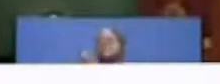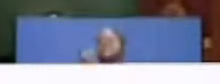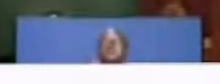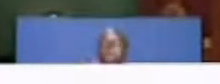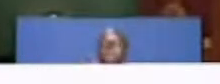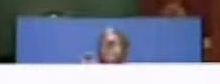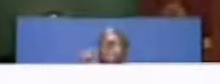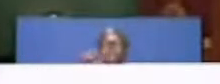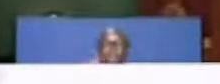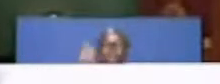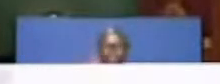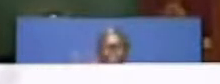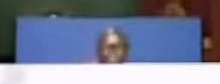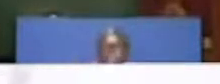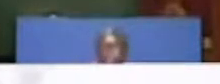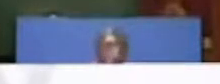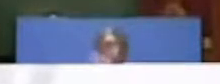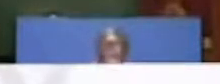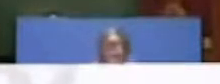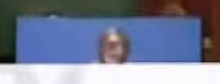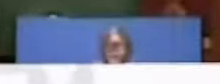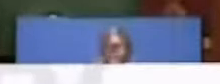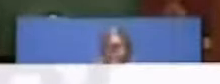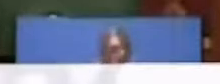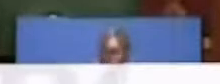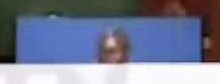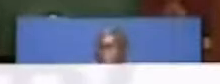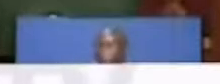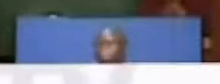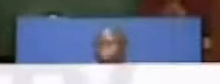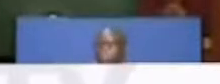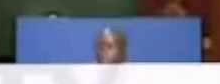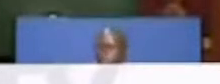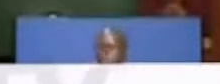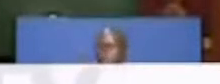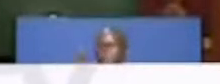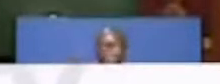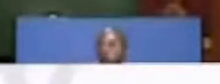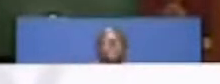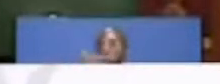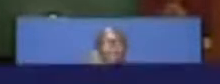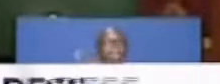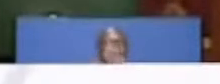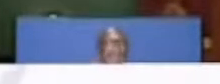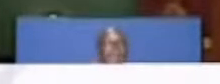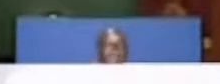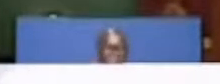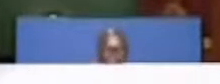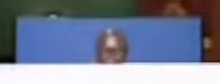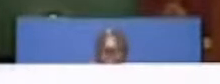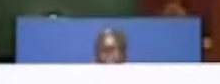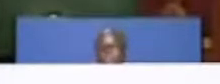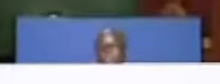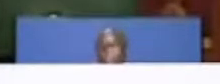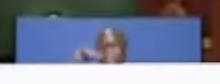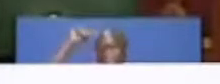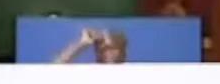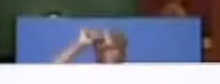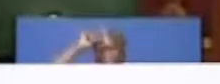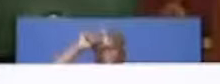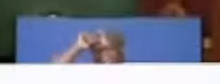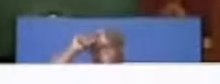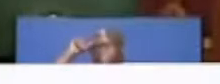railway. In respect of roads infrastructure, when my administration came to the helm, there